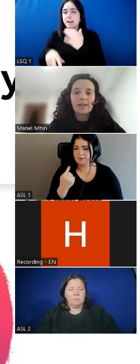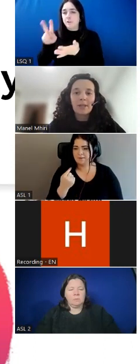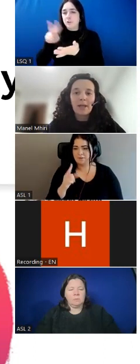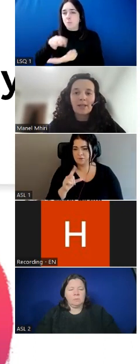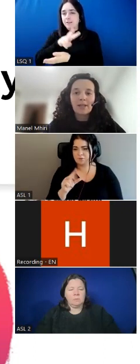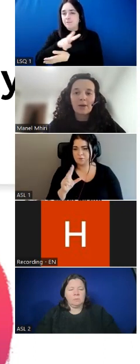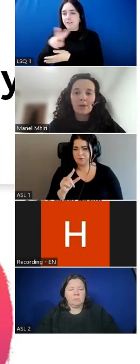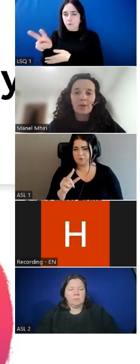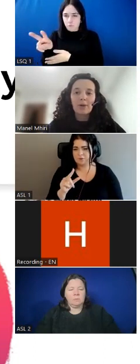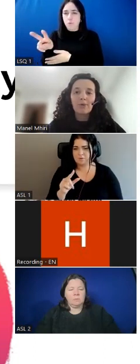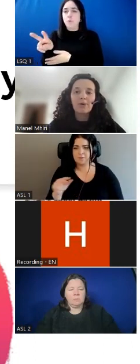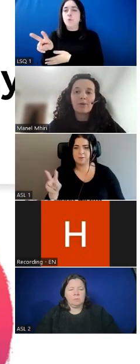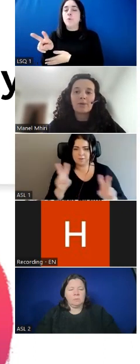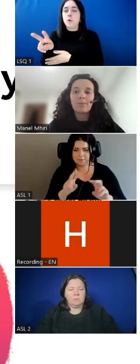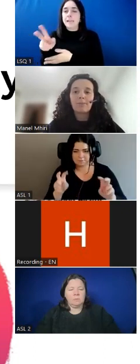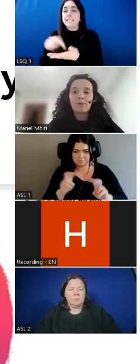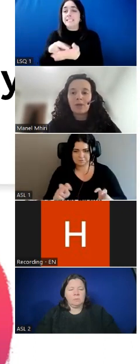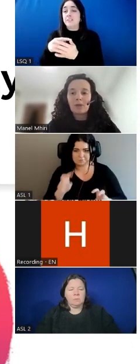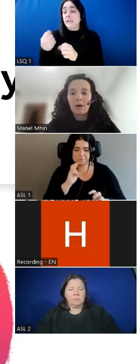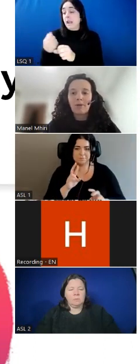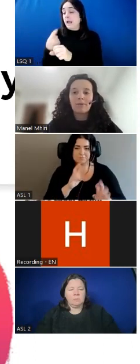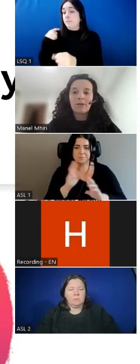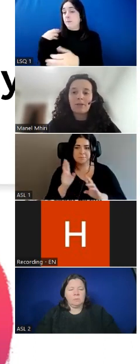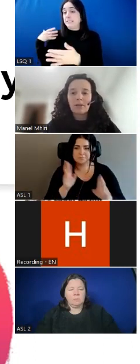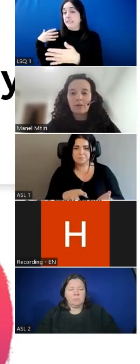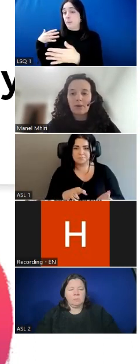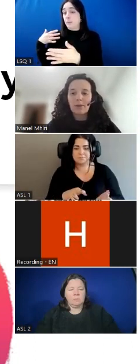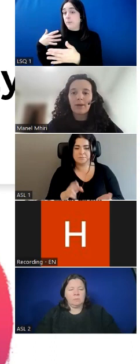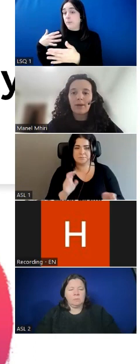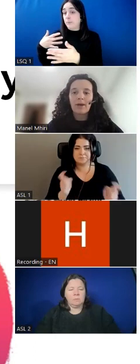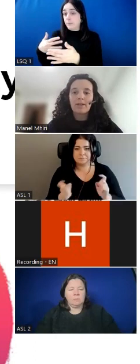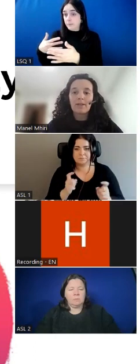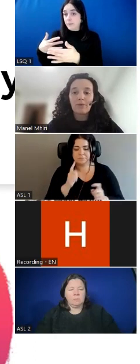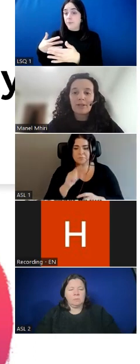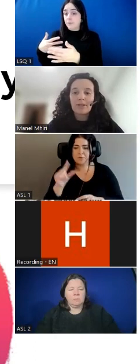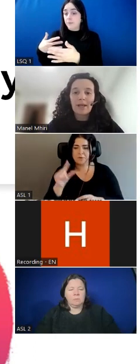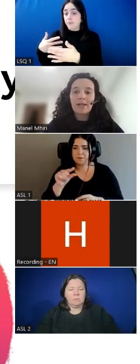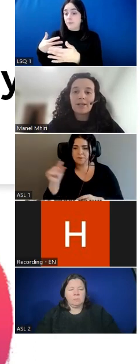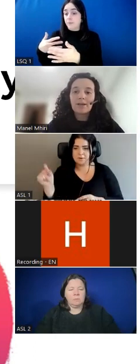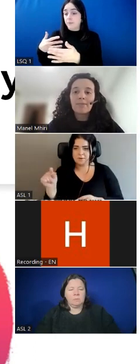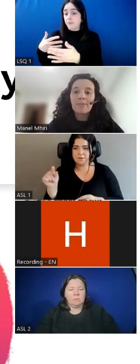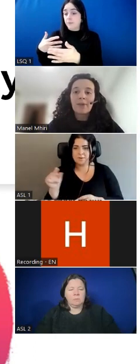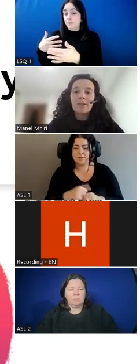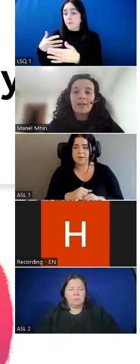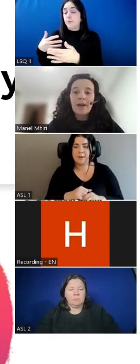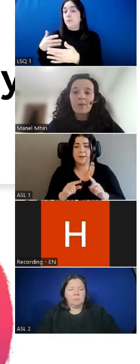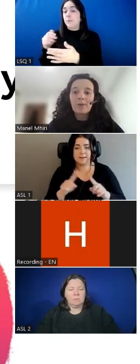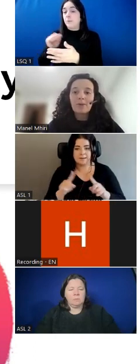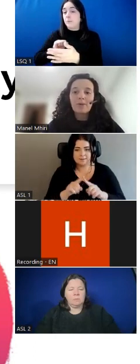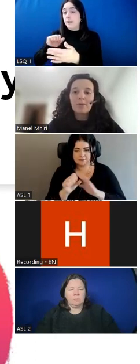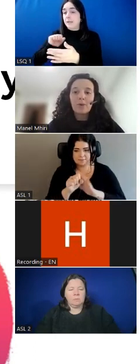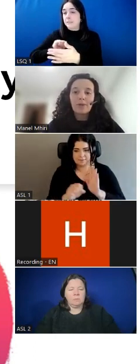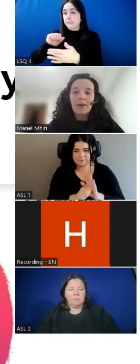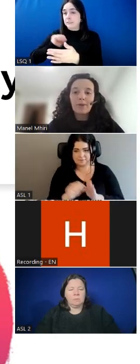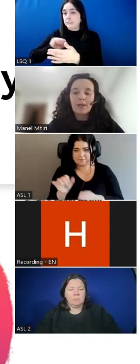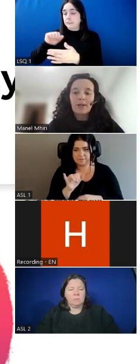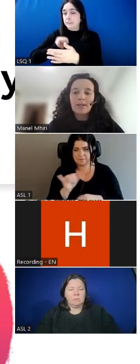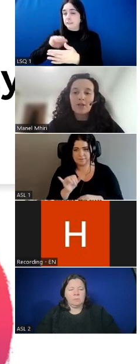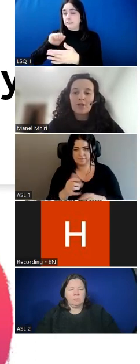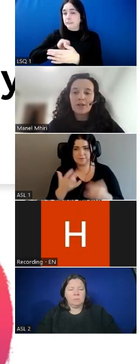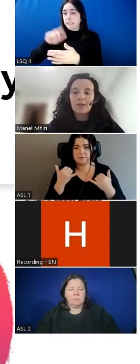in disseminating the report between governments and with different states. Now the World